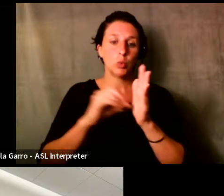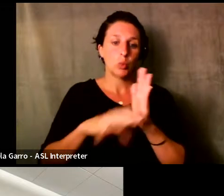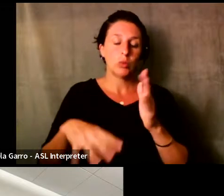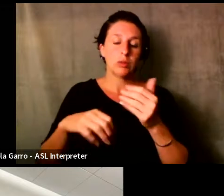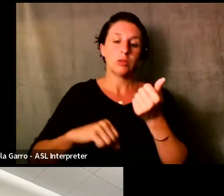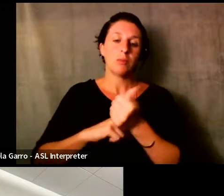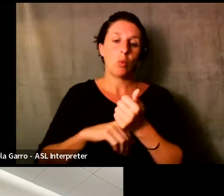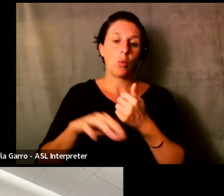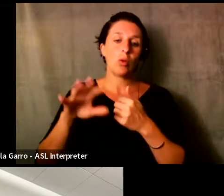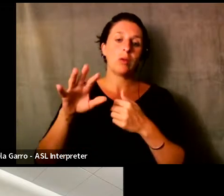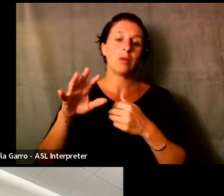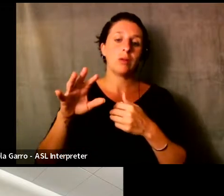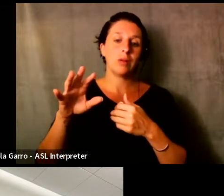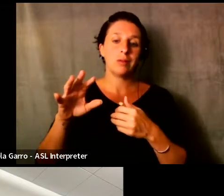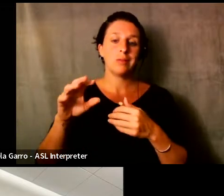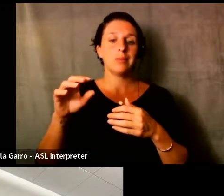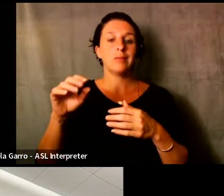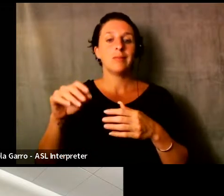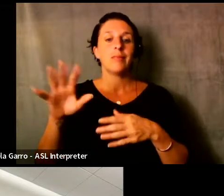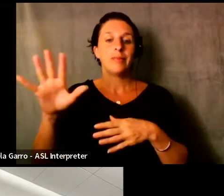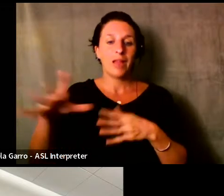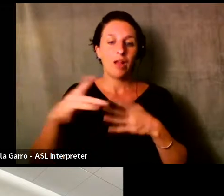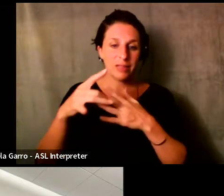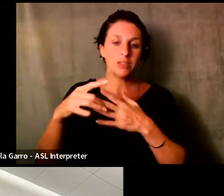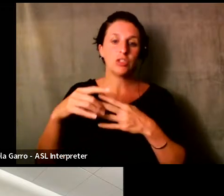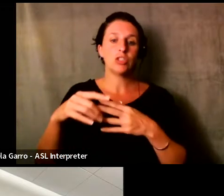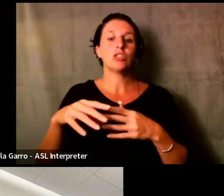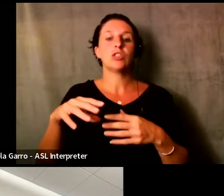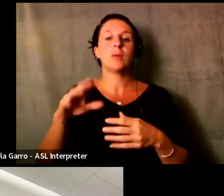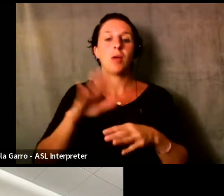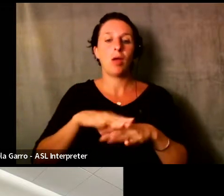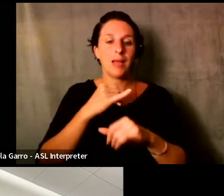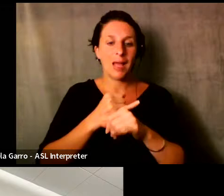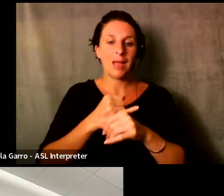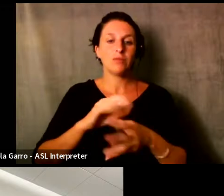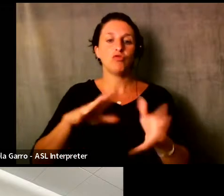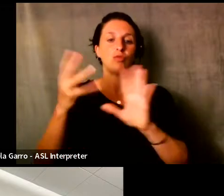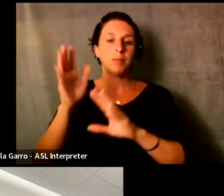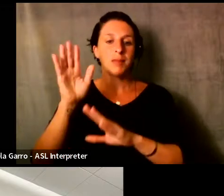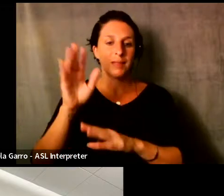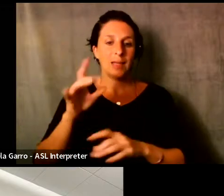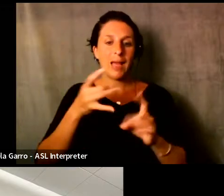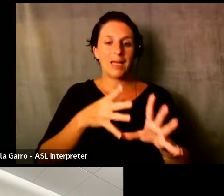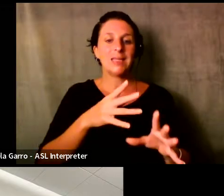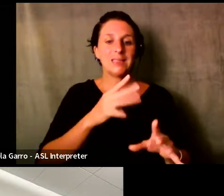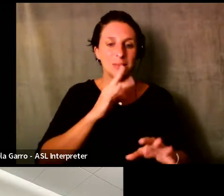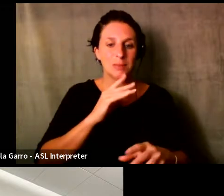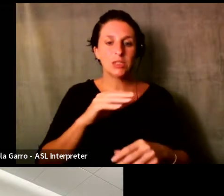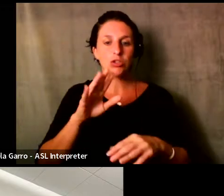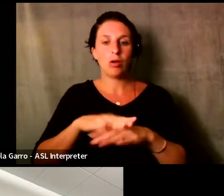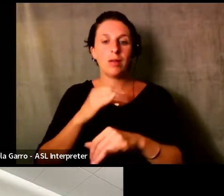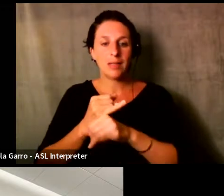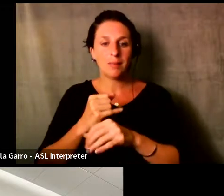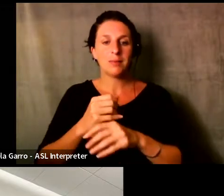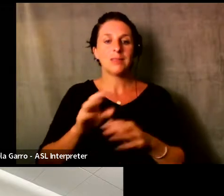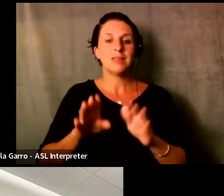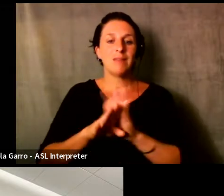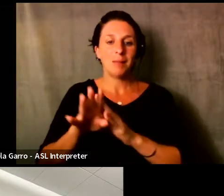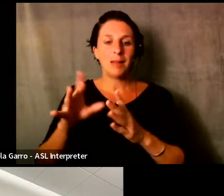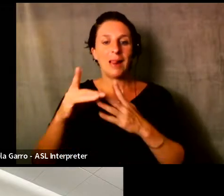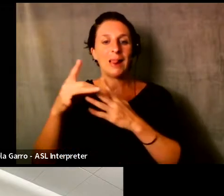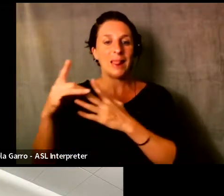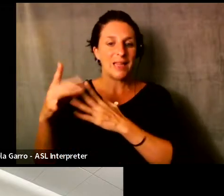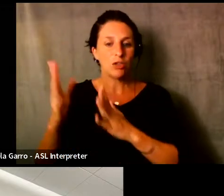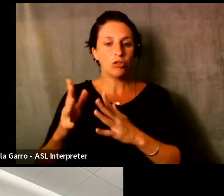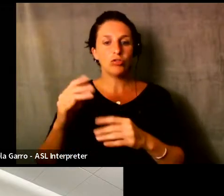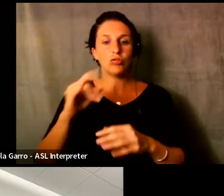their leadership on campus and disrupting hate speech, as well as them developing as leaders to identify different equity projects that they